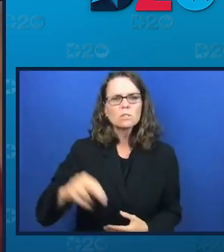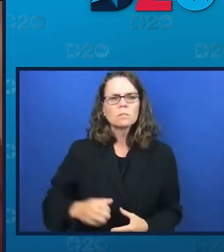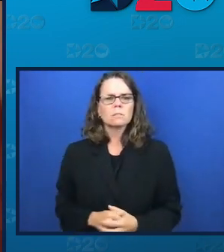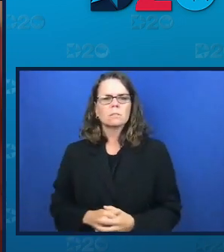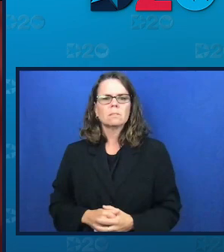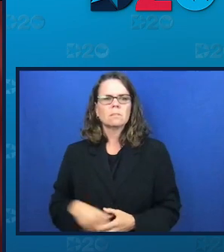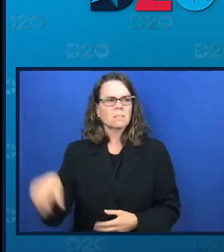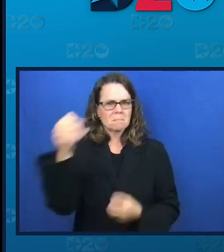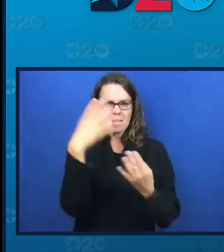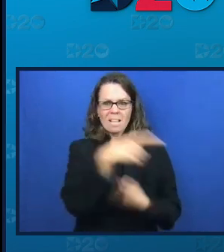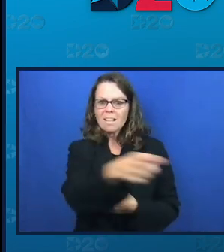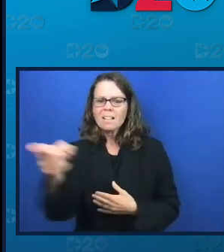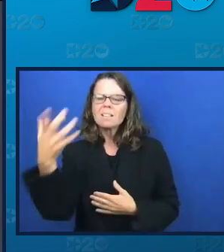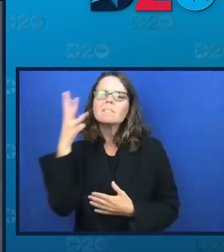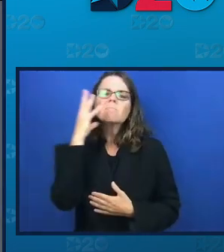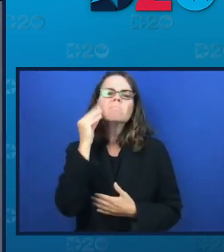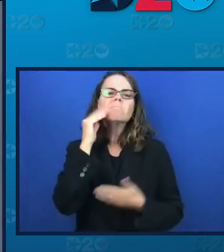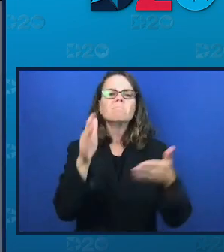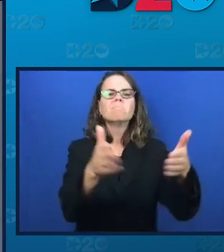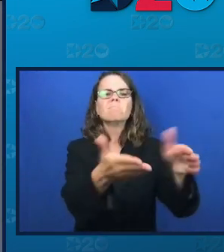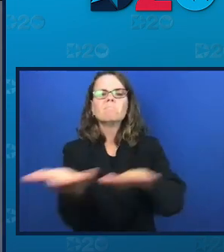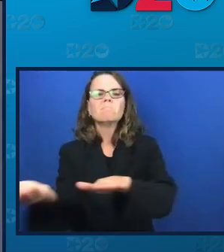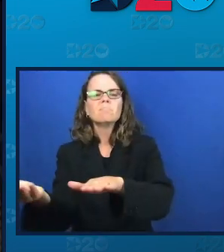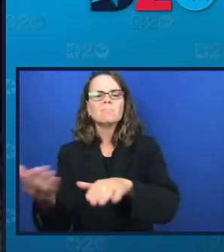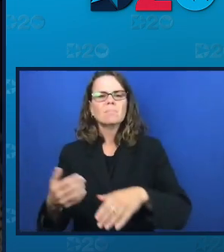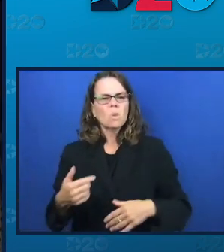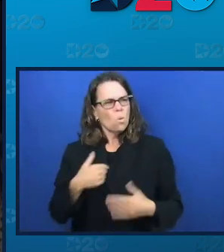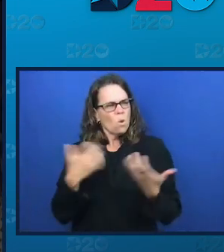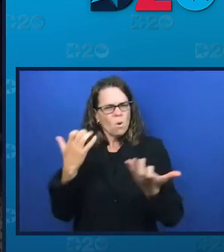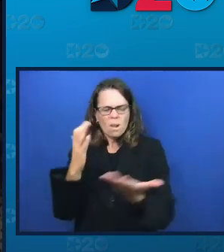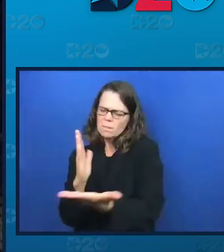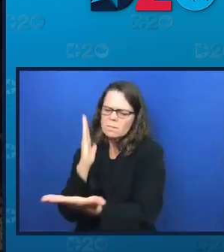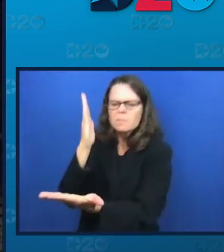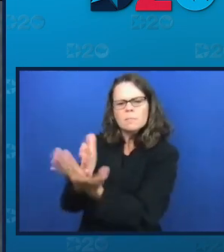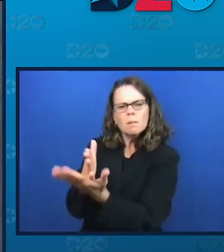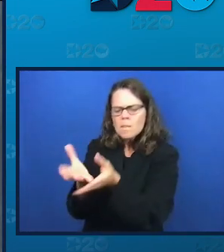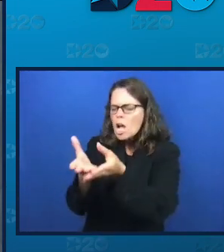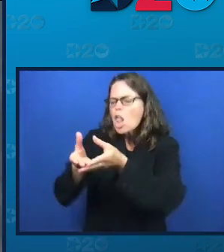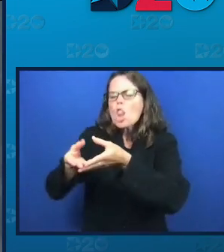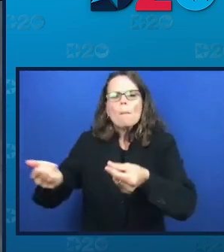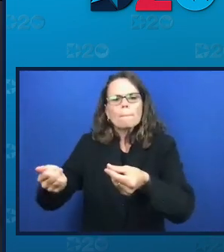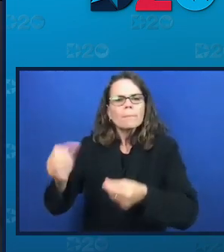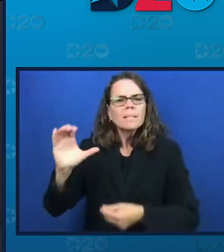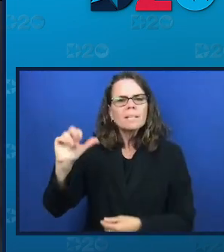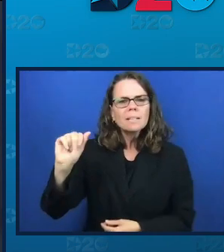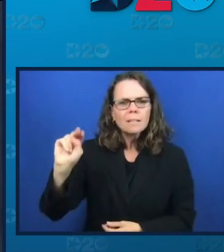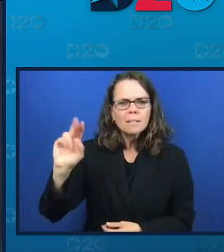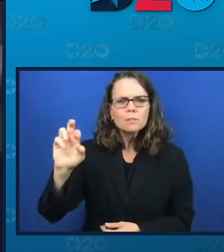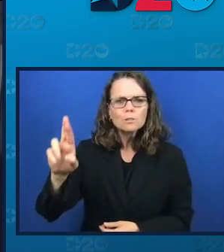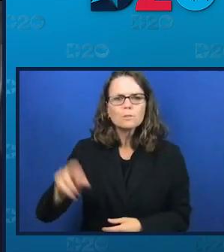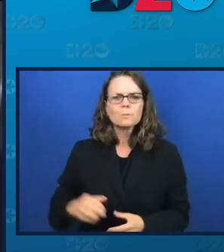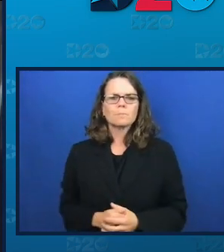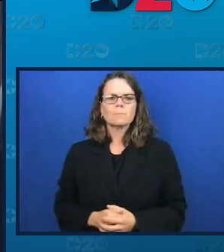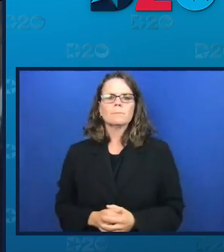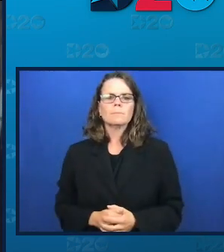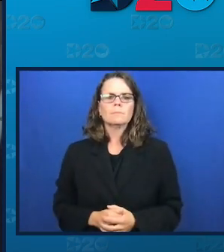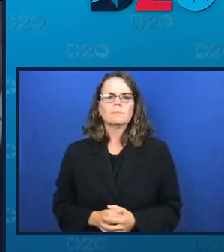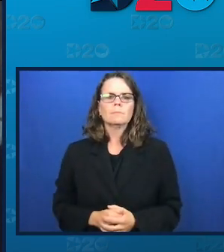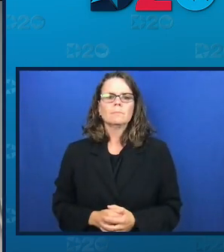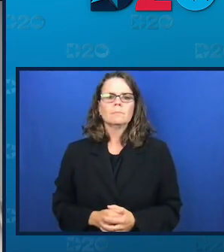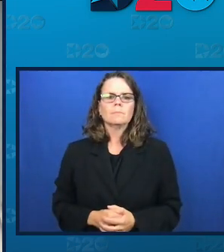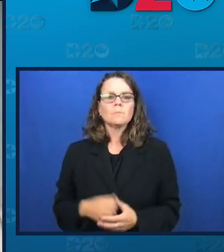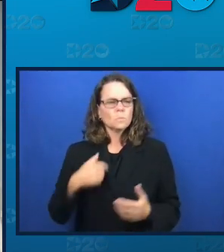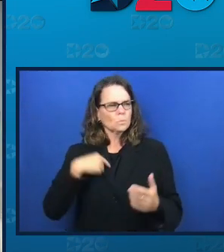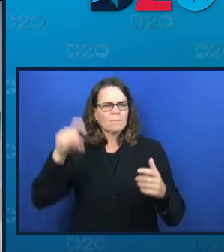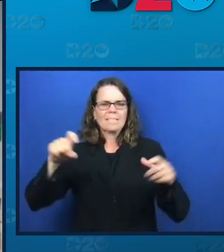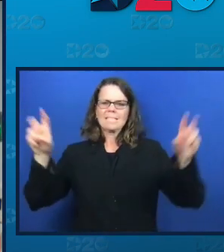all. I believe we need a moonshot in this country to cure cancer. It's personal, but